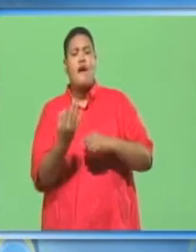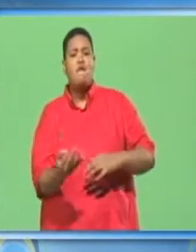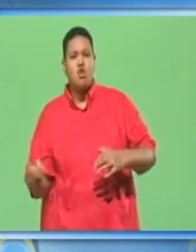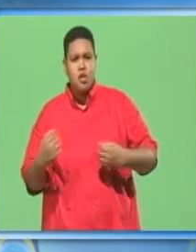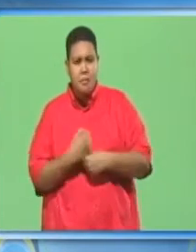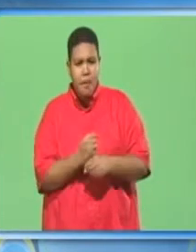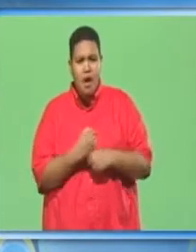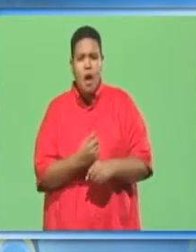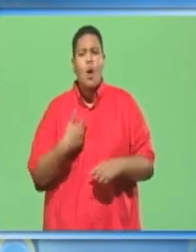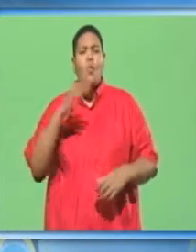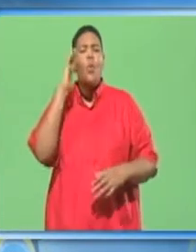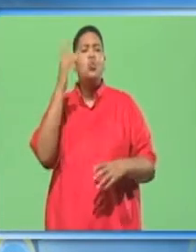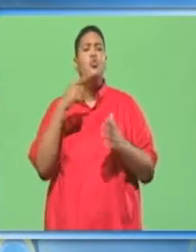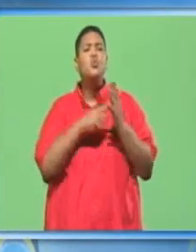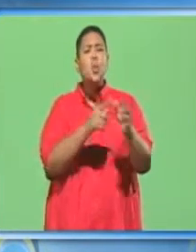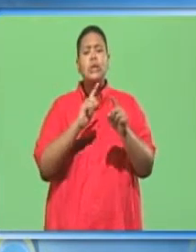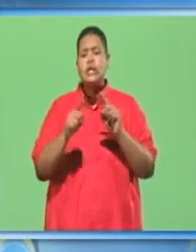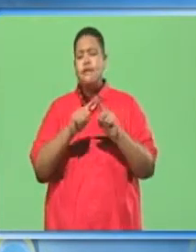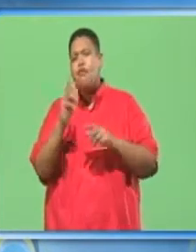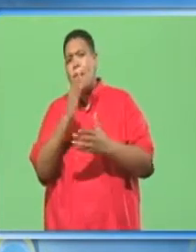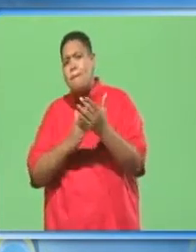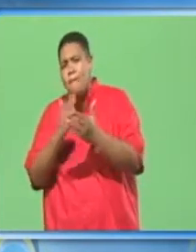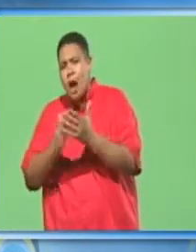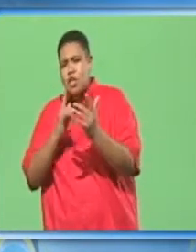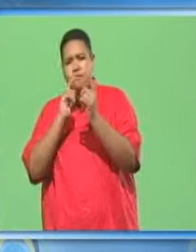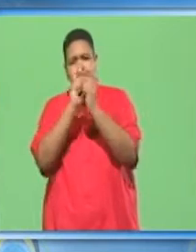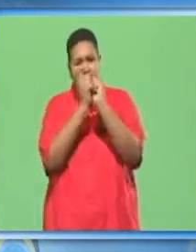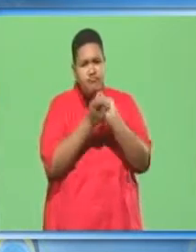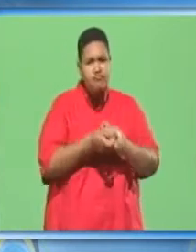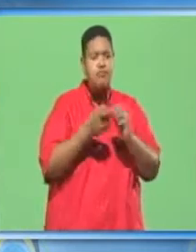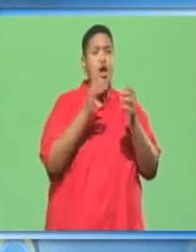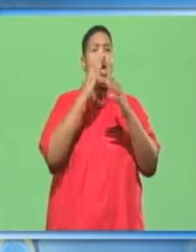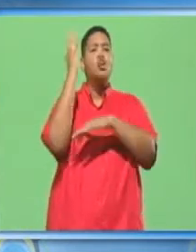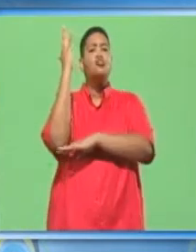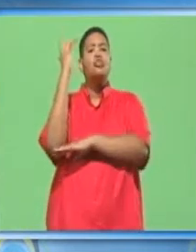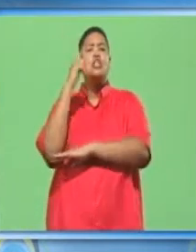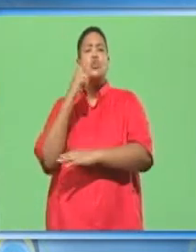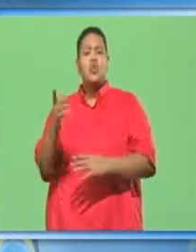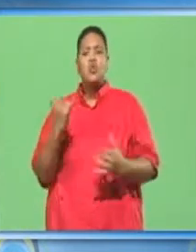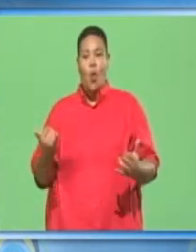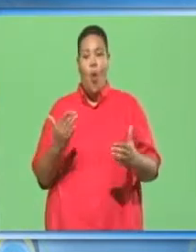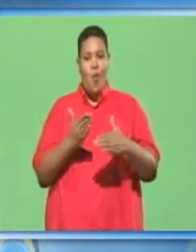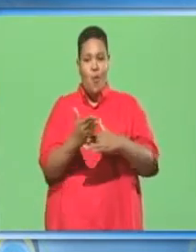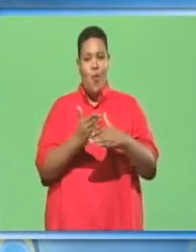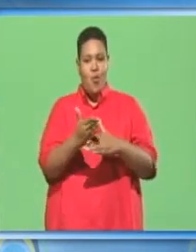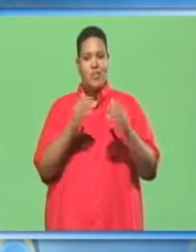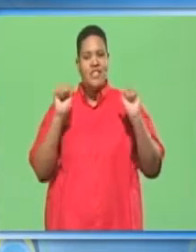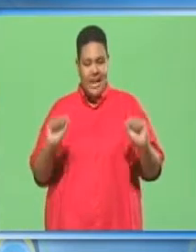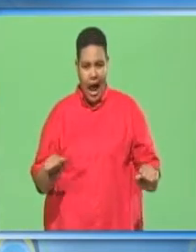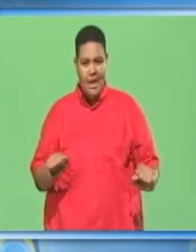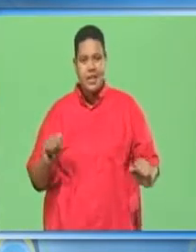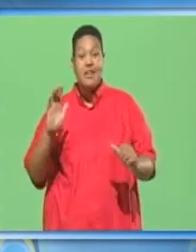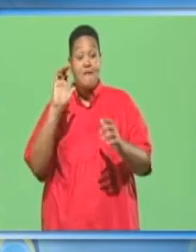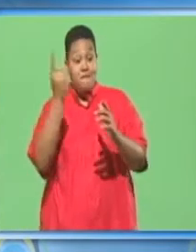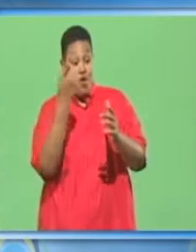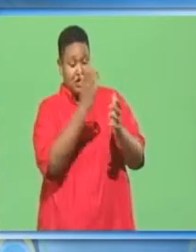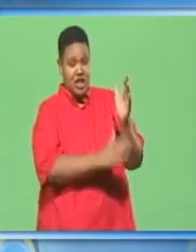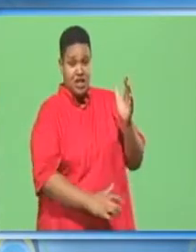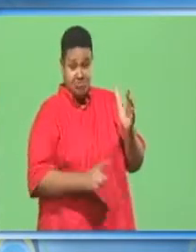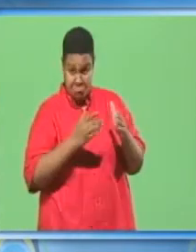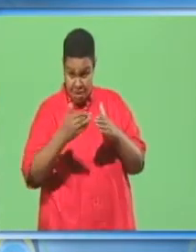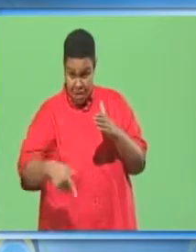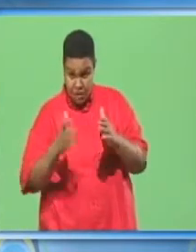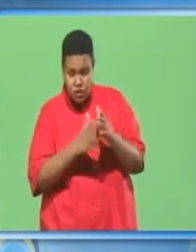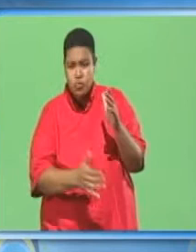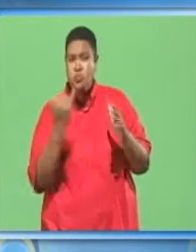be demonstrating the various stages in converting a tree into marketable size lumber. Section 1. At the end of this section,